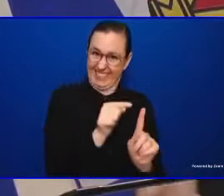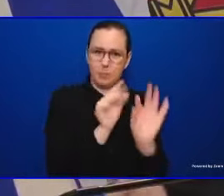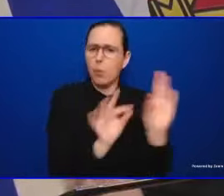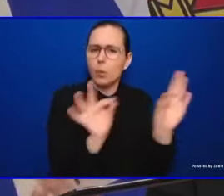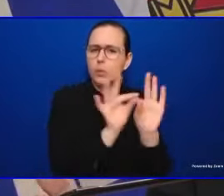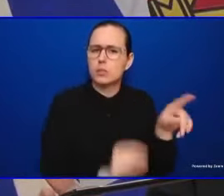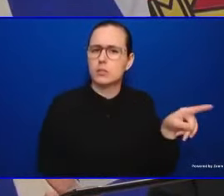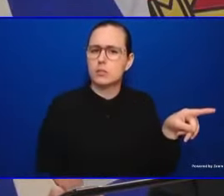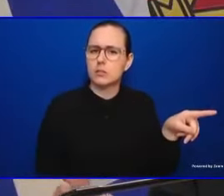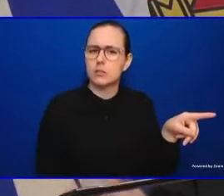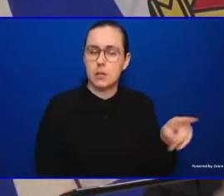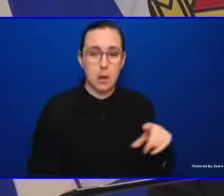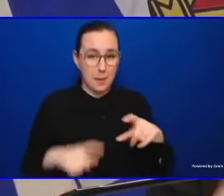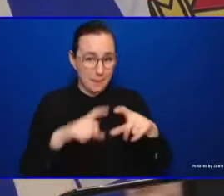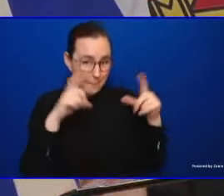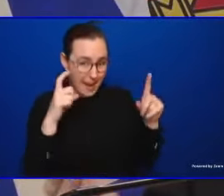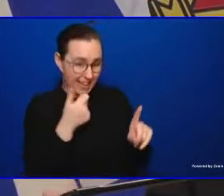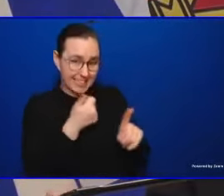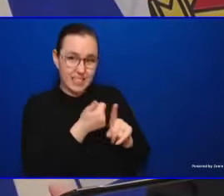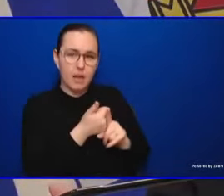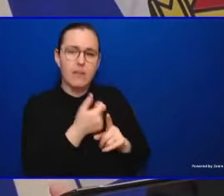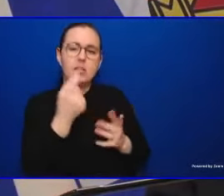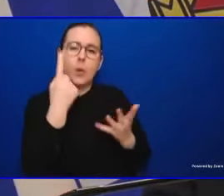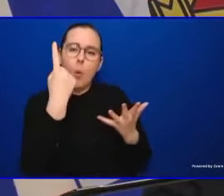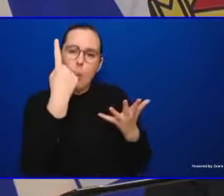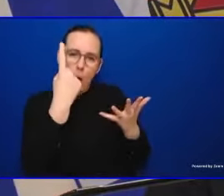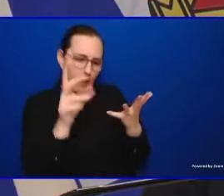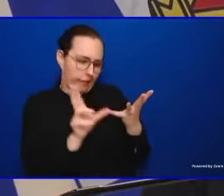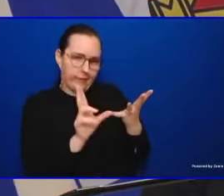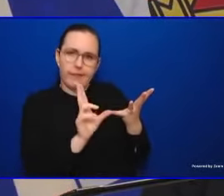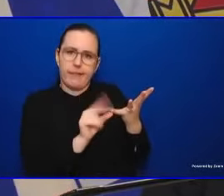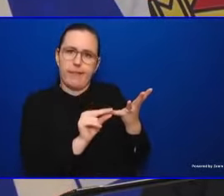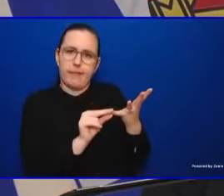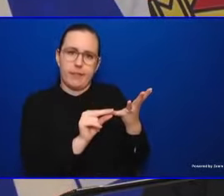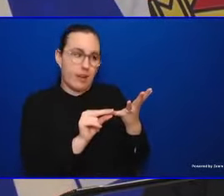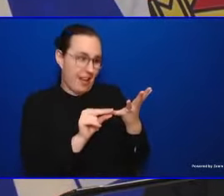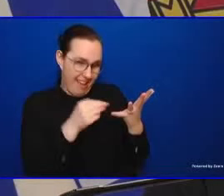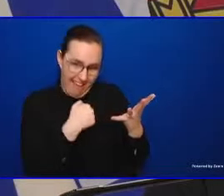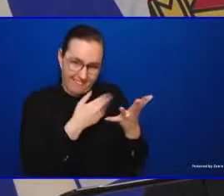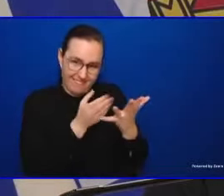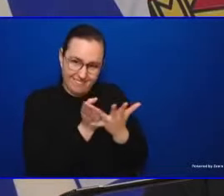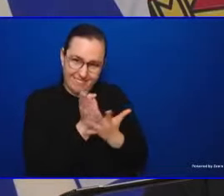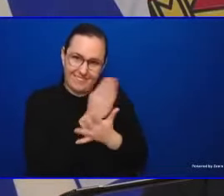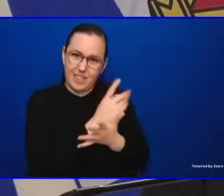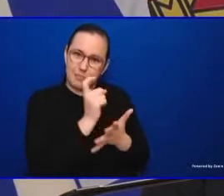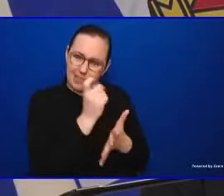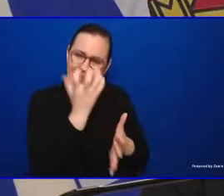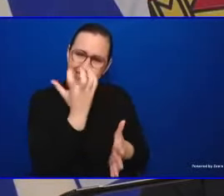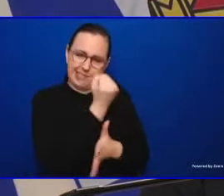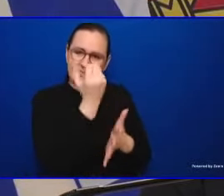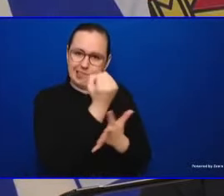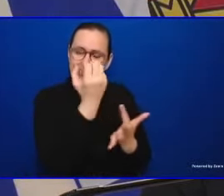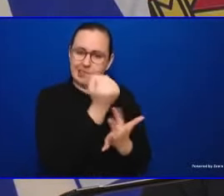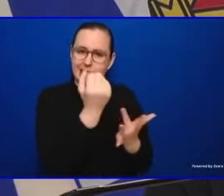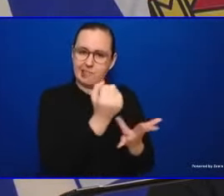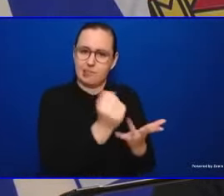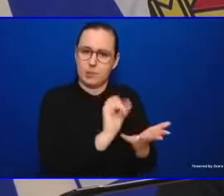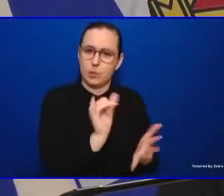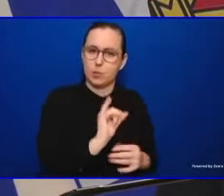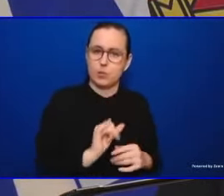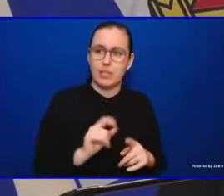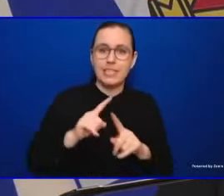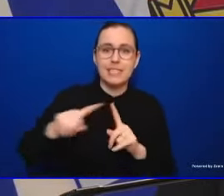many prongs that we have in many different settings that protect people from transmission of viruses. So